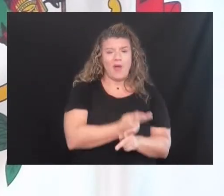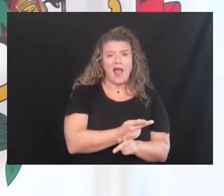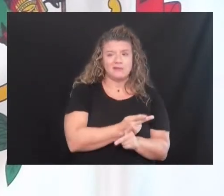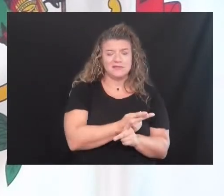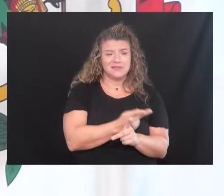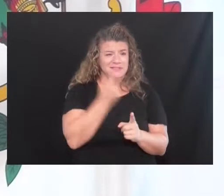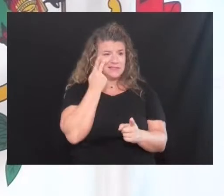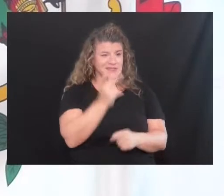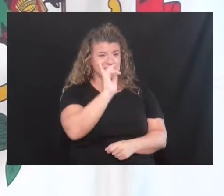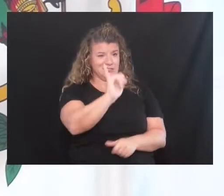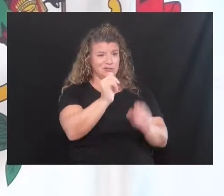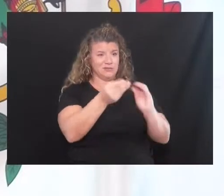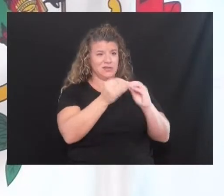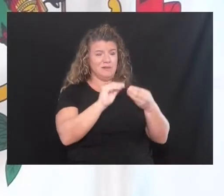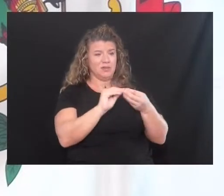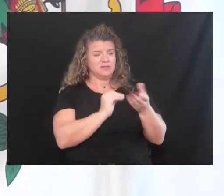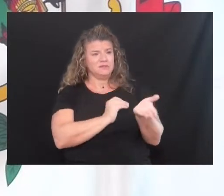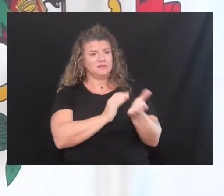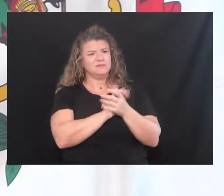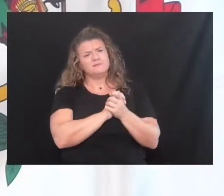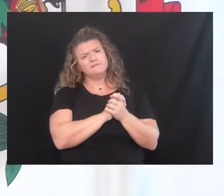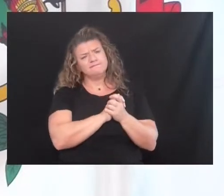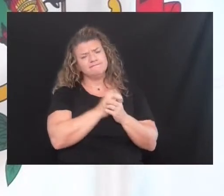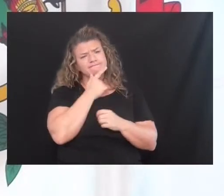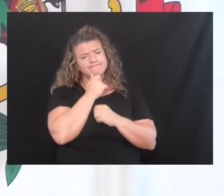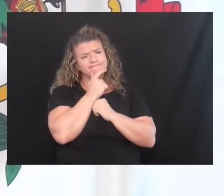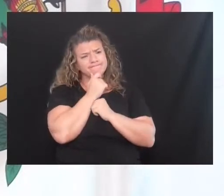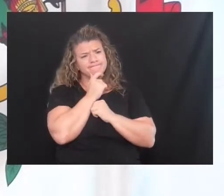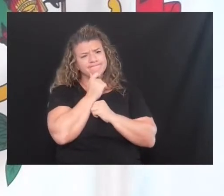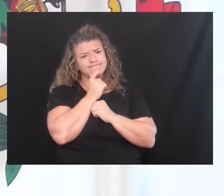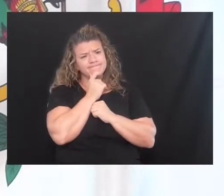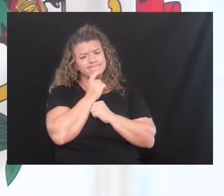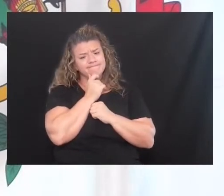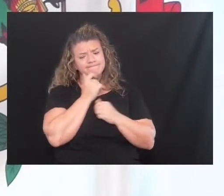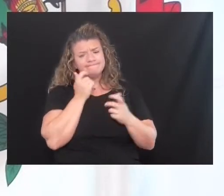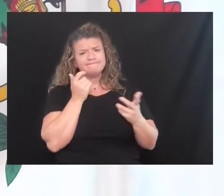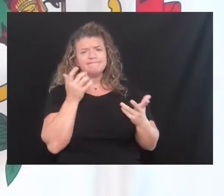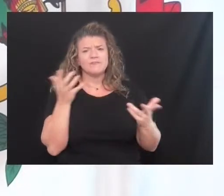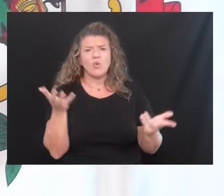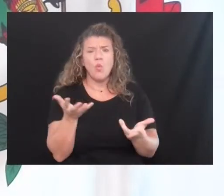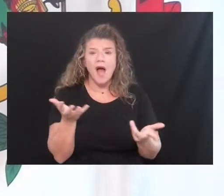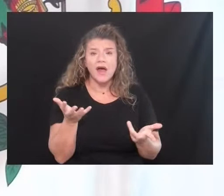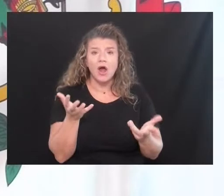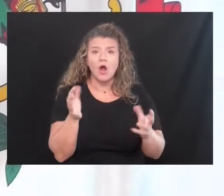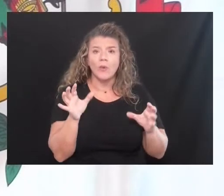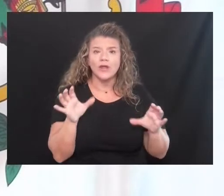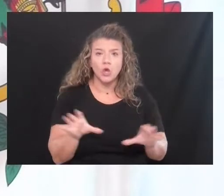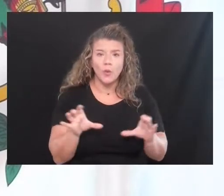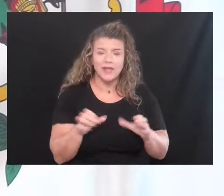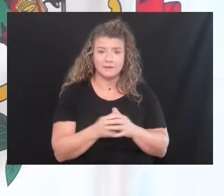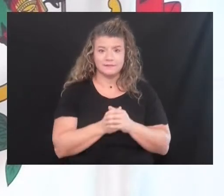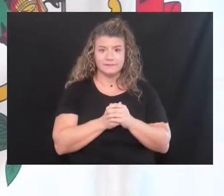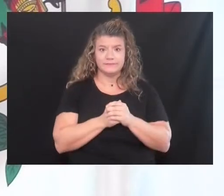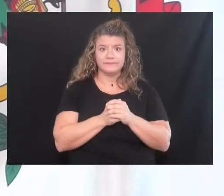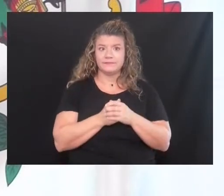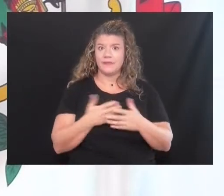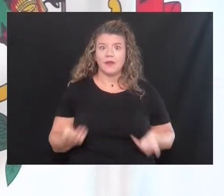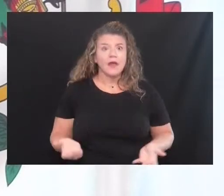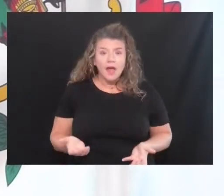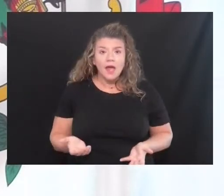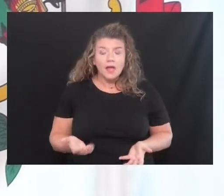just say, you know, what are we doing? What are we doing